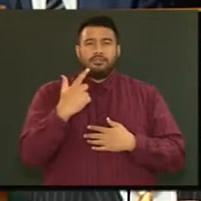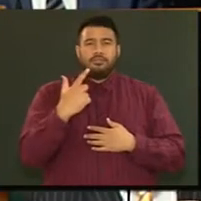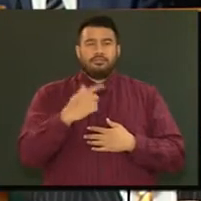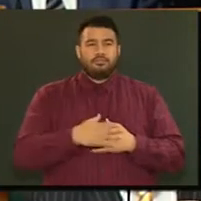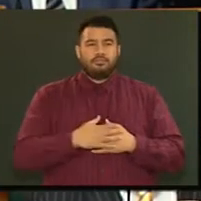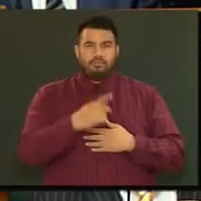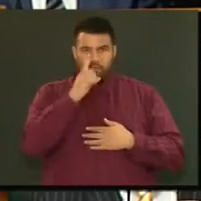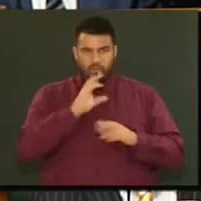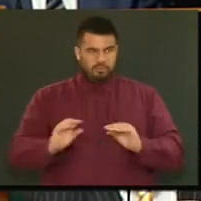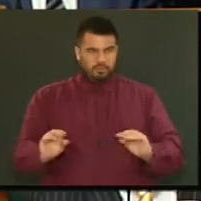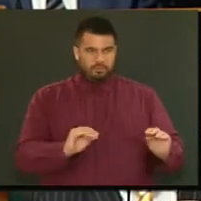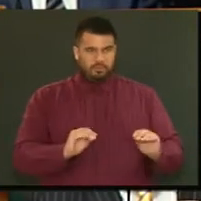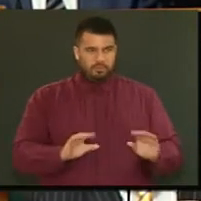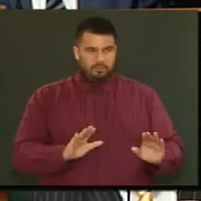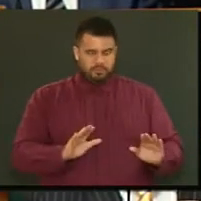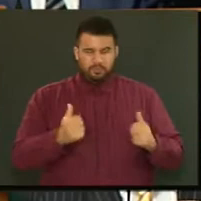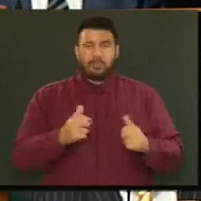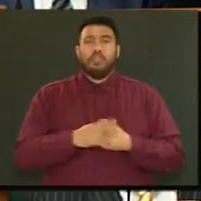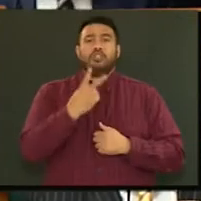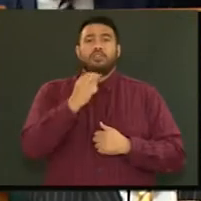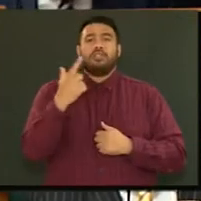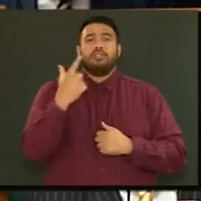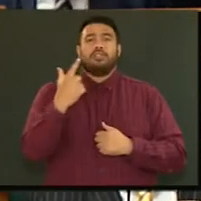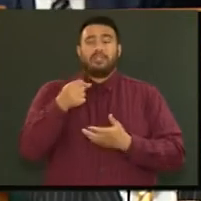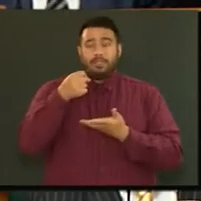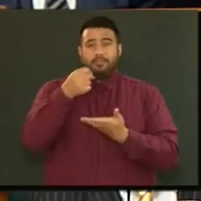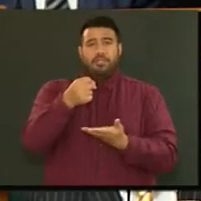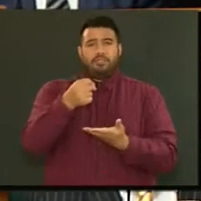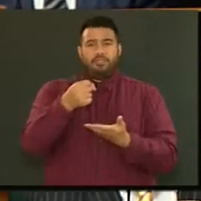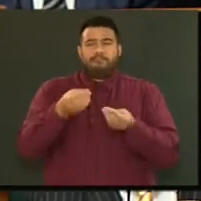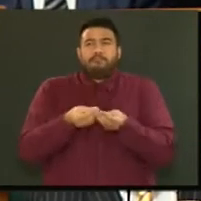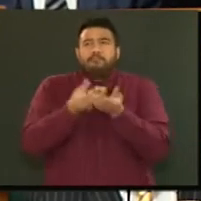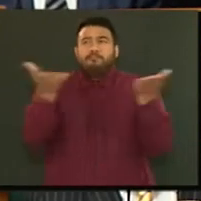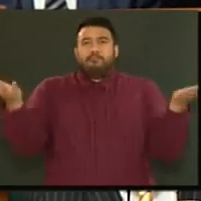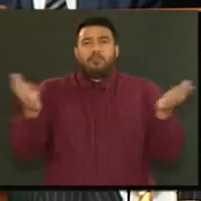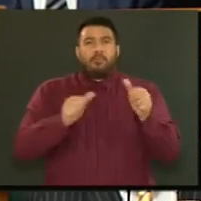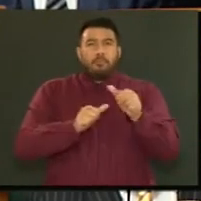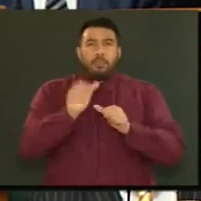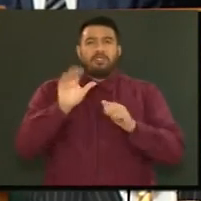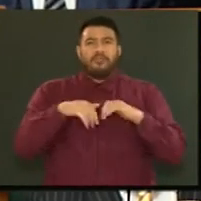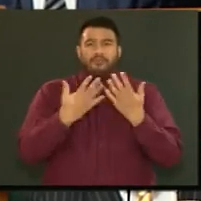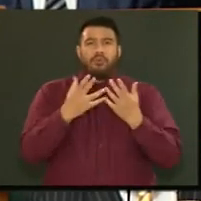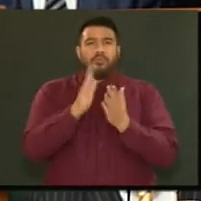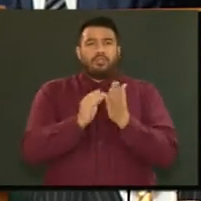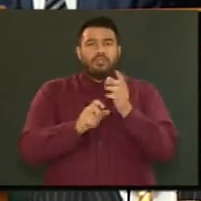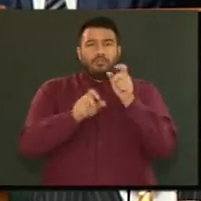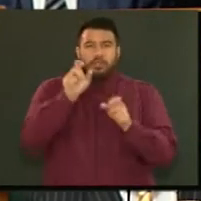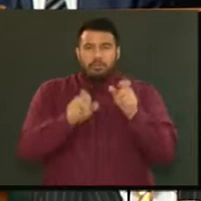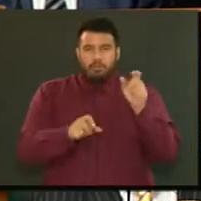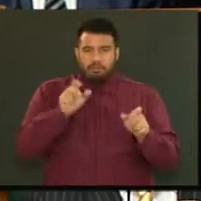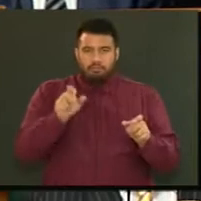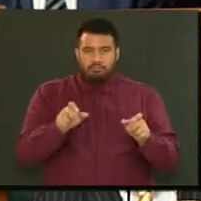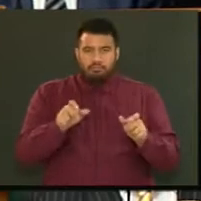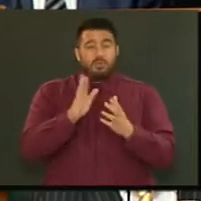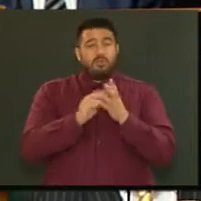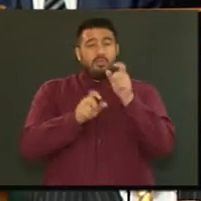the 2017 budget is about delivering for New Zealanders. It is New Zealanders who have worked